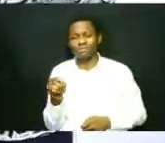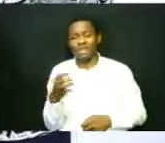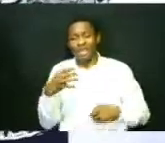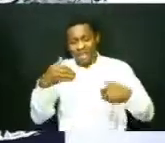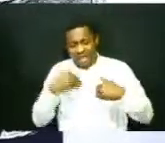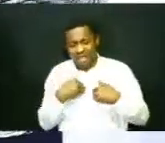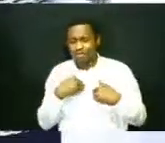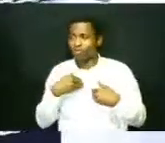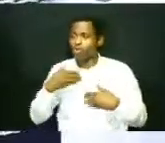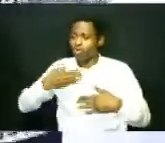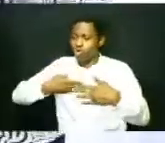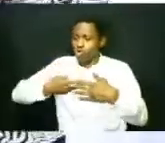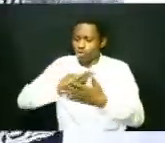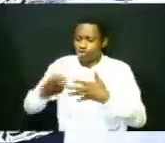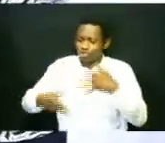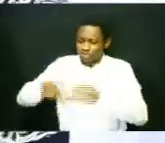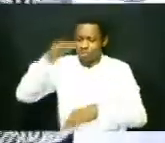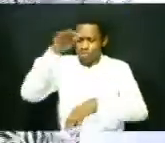your life.